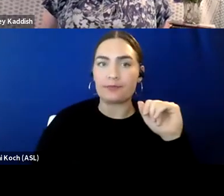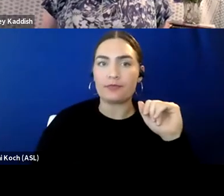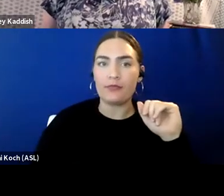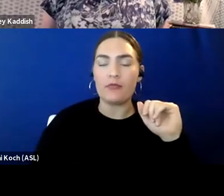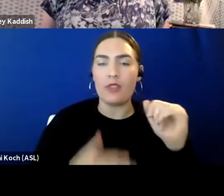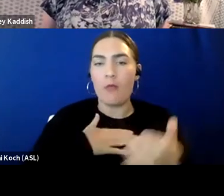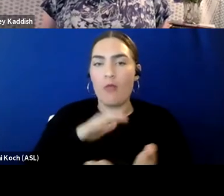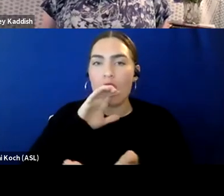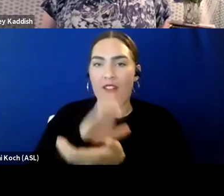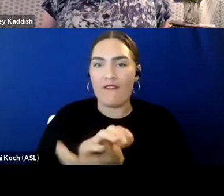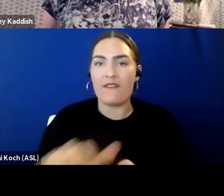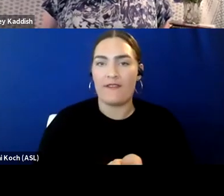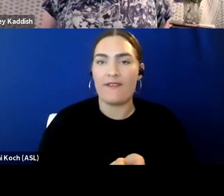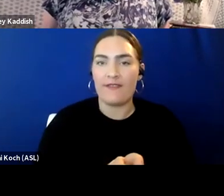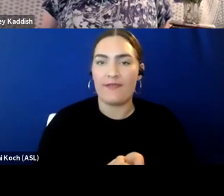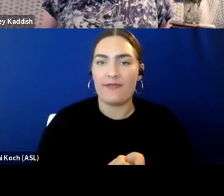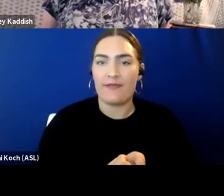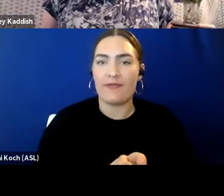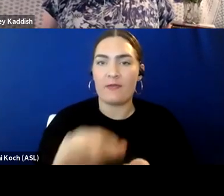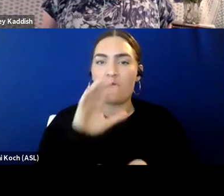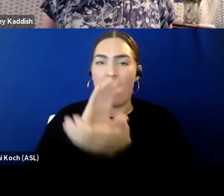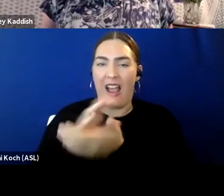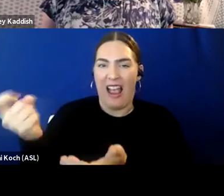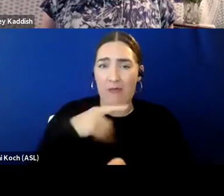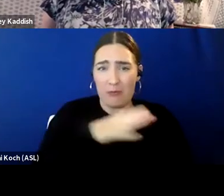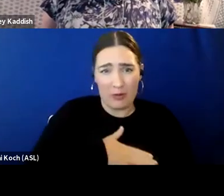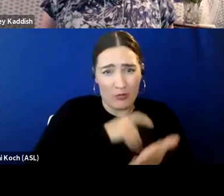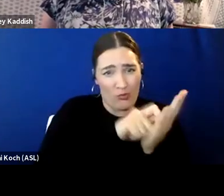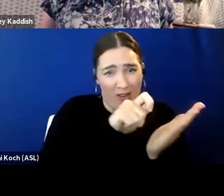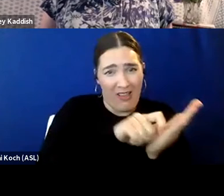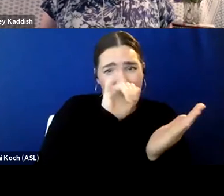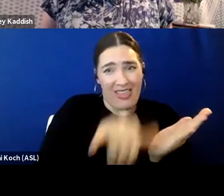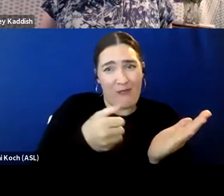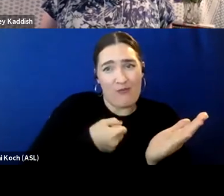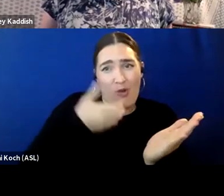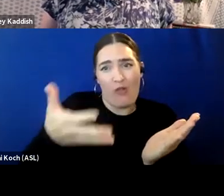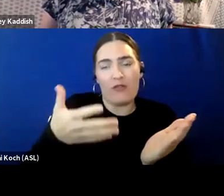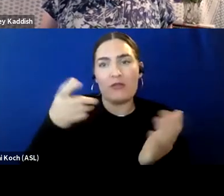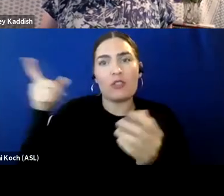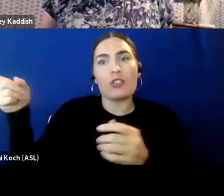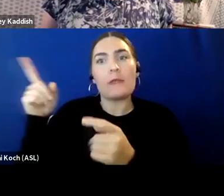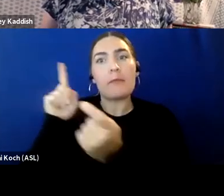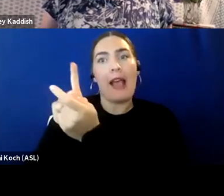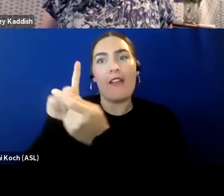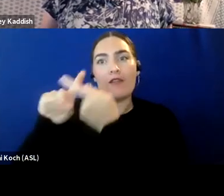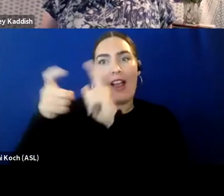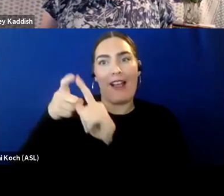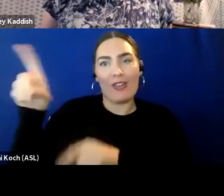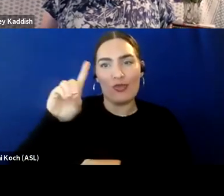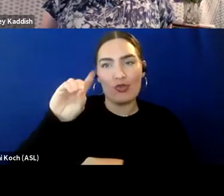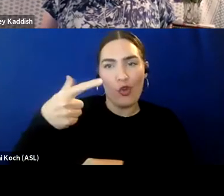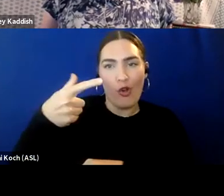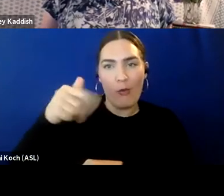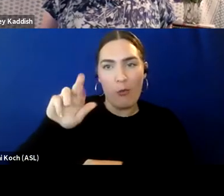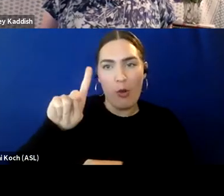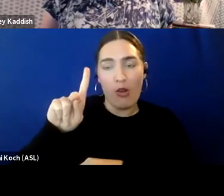My wife asked me to write this for a friend of hers that she met in the dog park who became